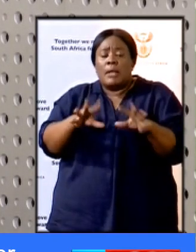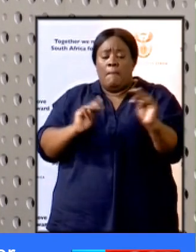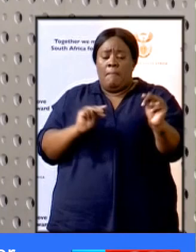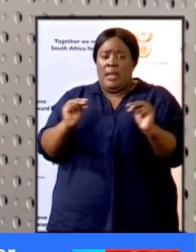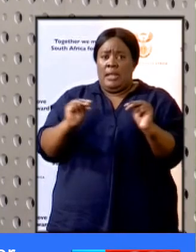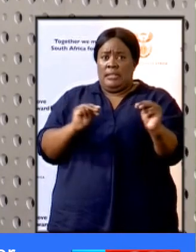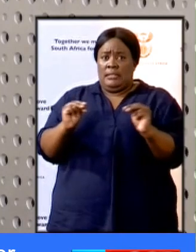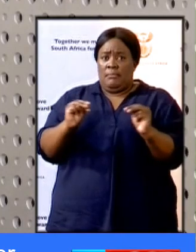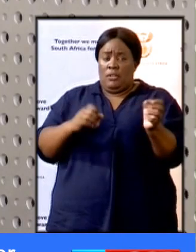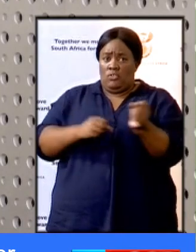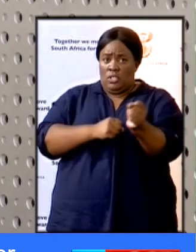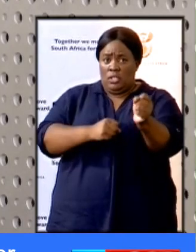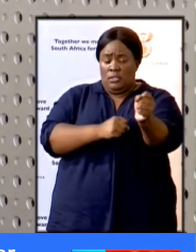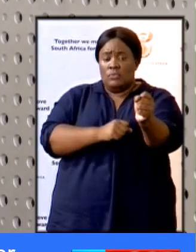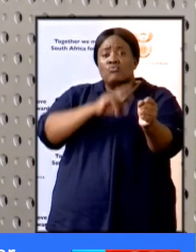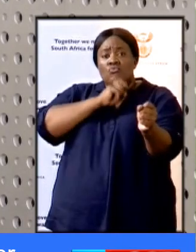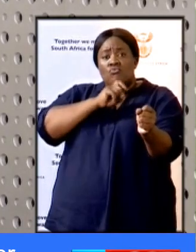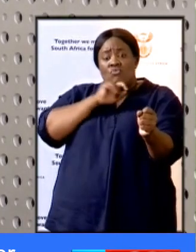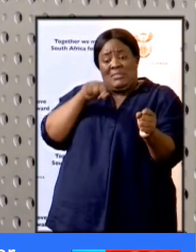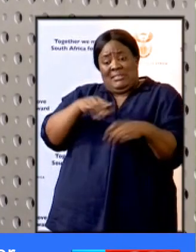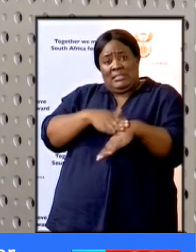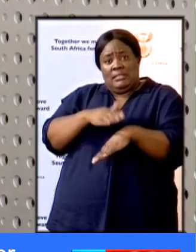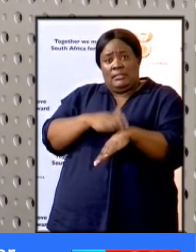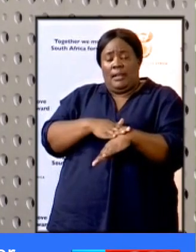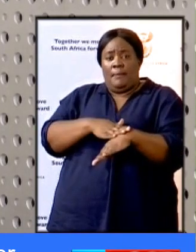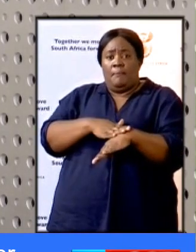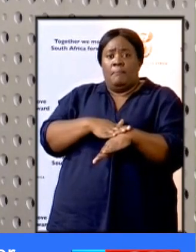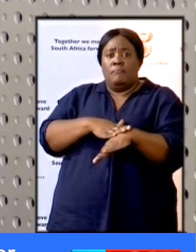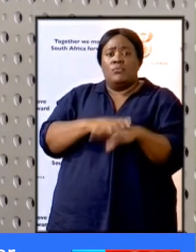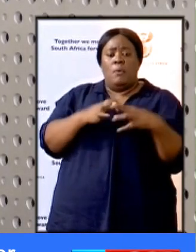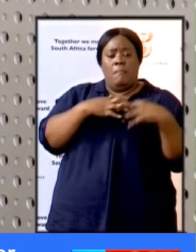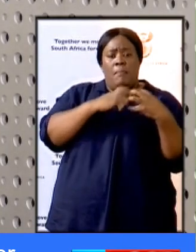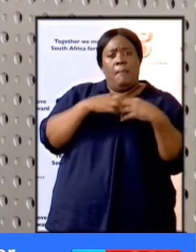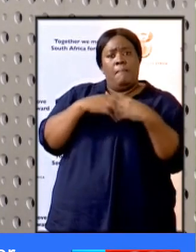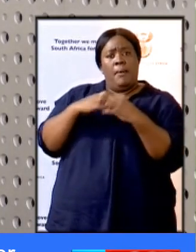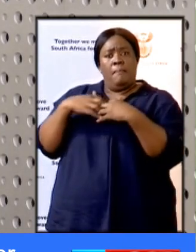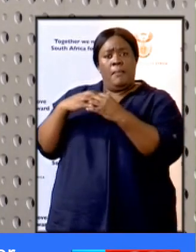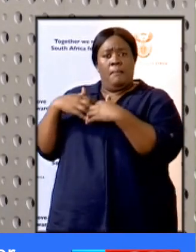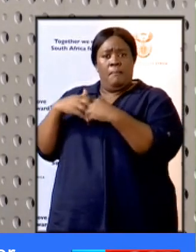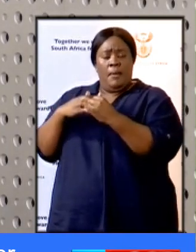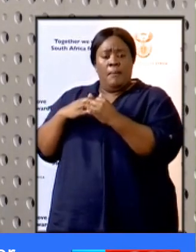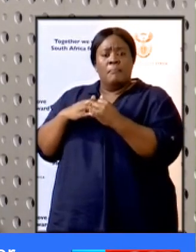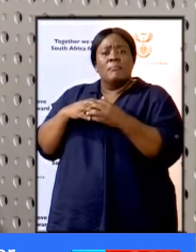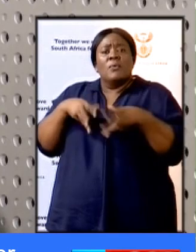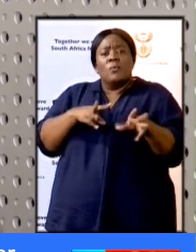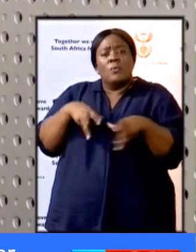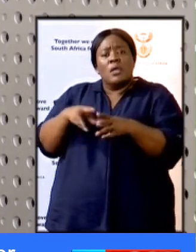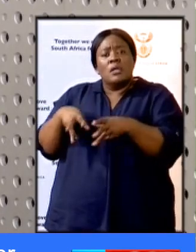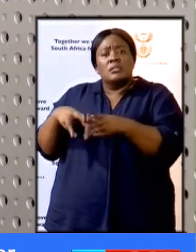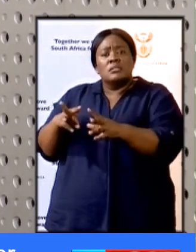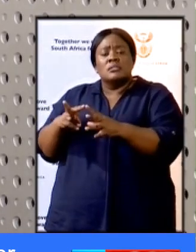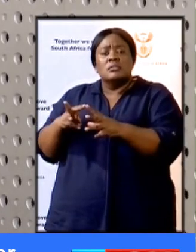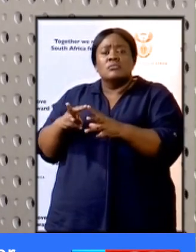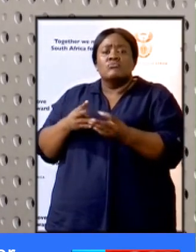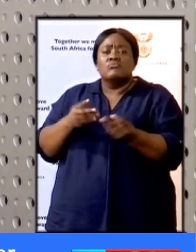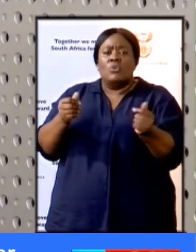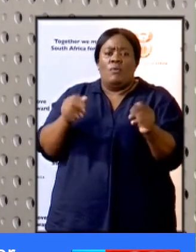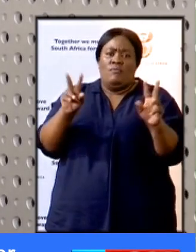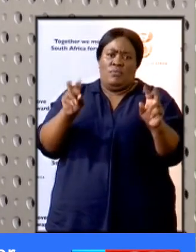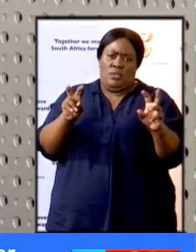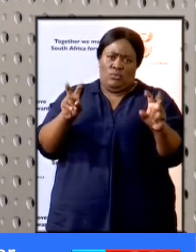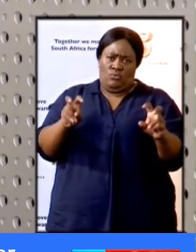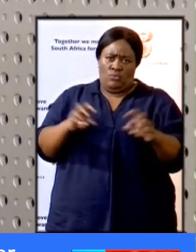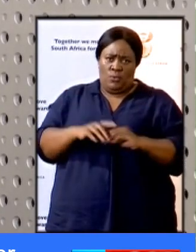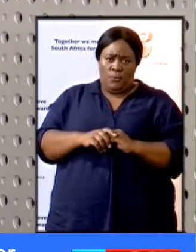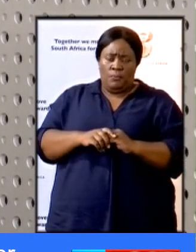this period to put a number of critical interventions in place across our